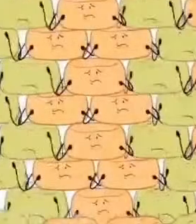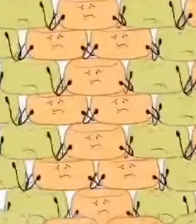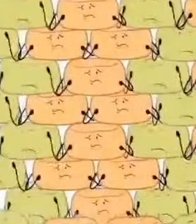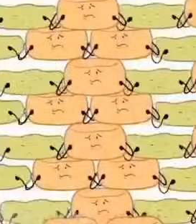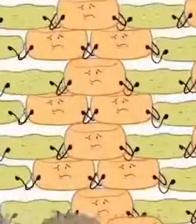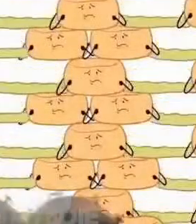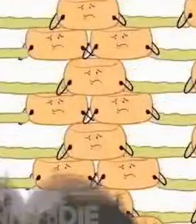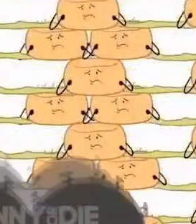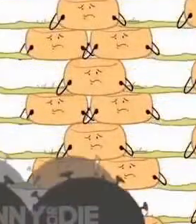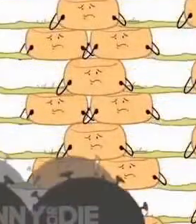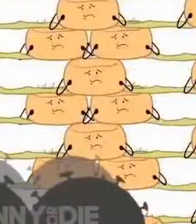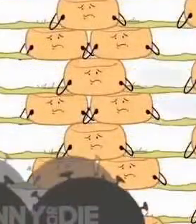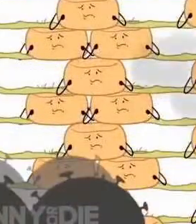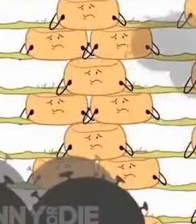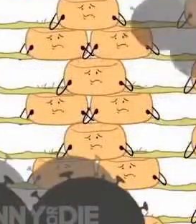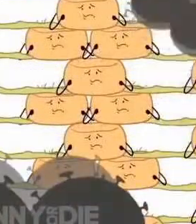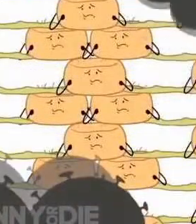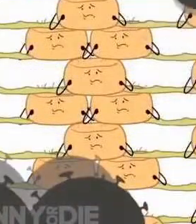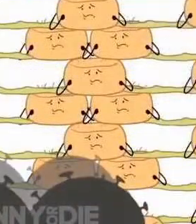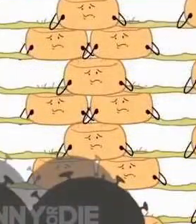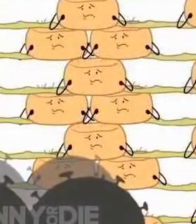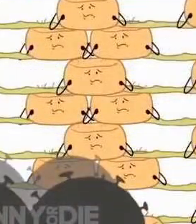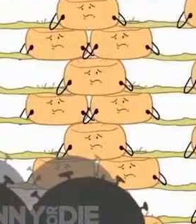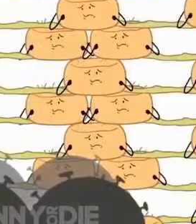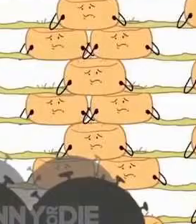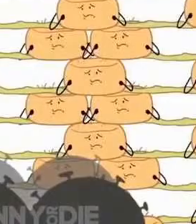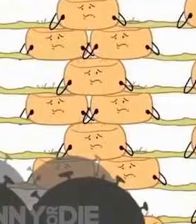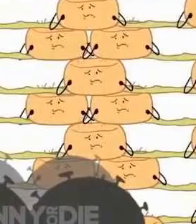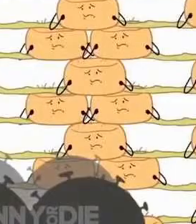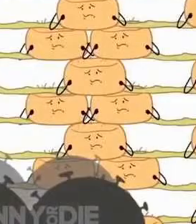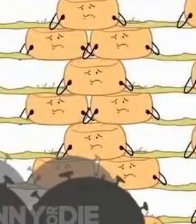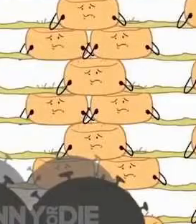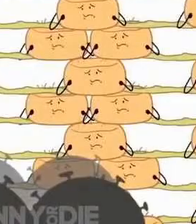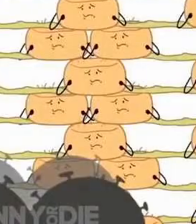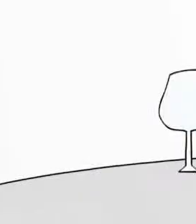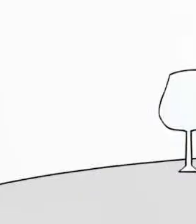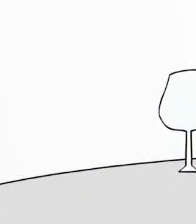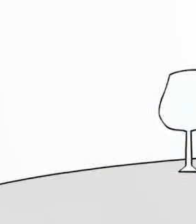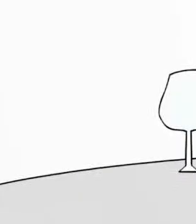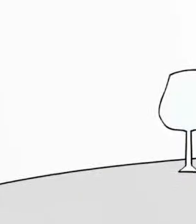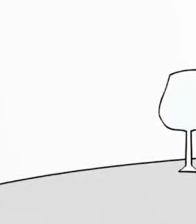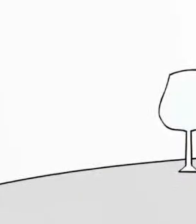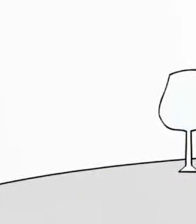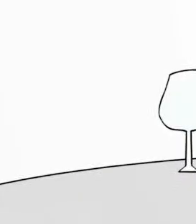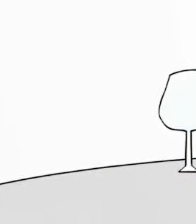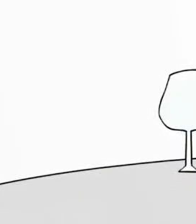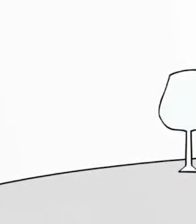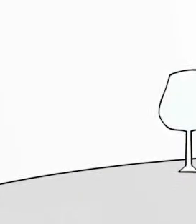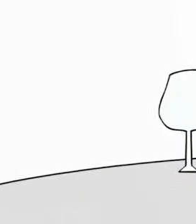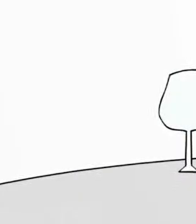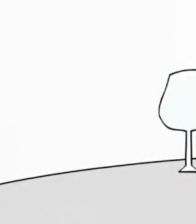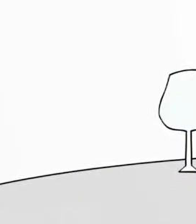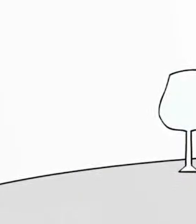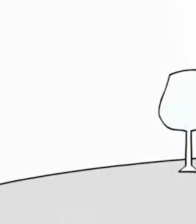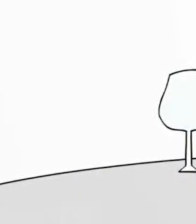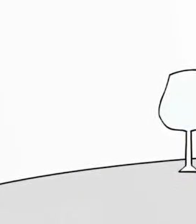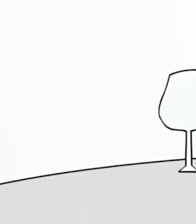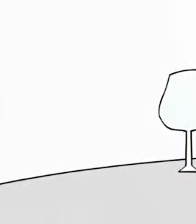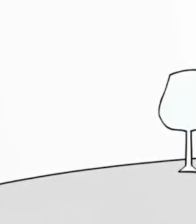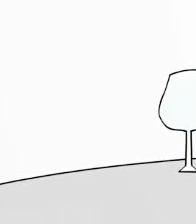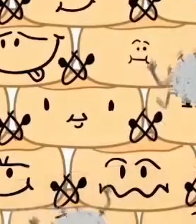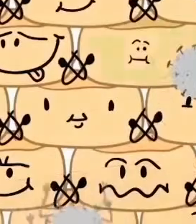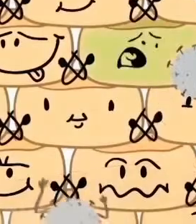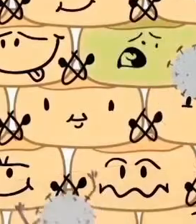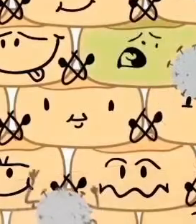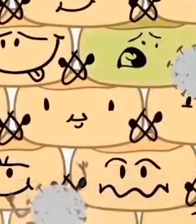and Ronaviruses in our lungs. The Rona is putting in work, but at this point, we're still hanging out and kicking it because there are no symptoms yet. For